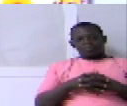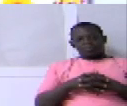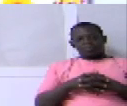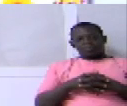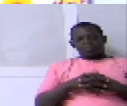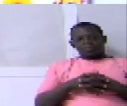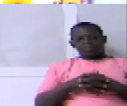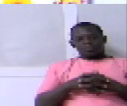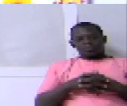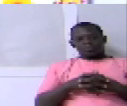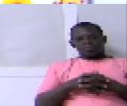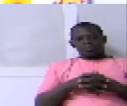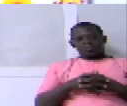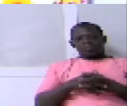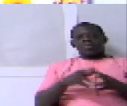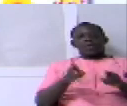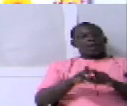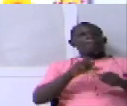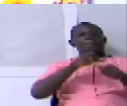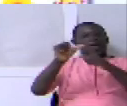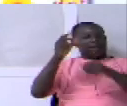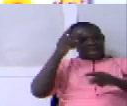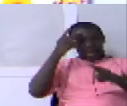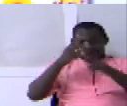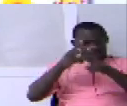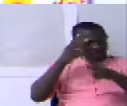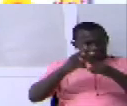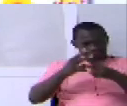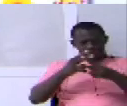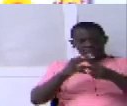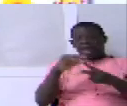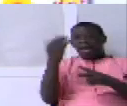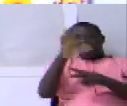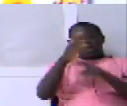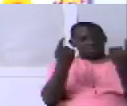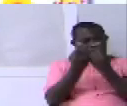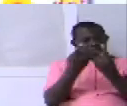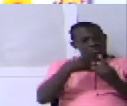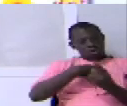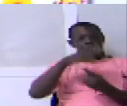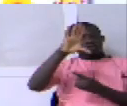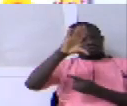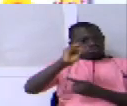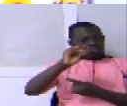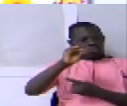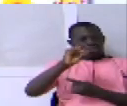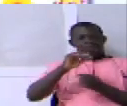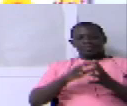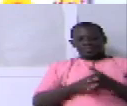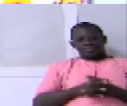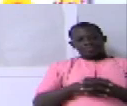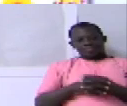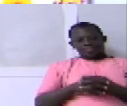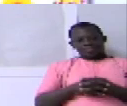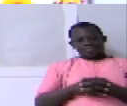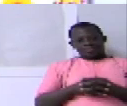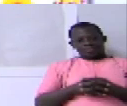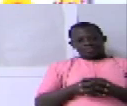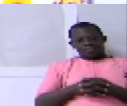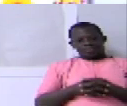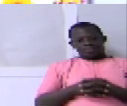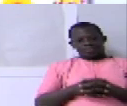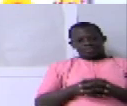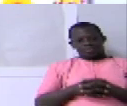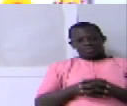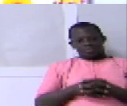for them to take their time in whatever they are going to do. Pro isila watota ibe kuo kundin kela